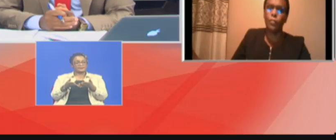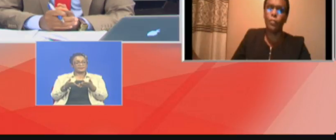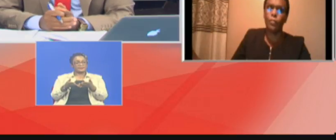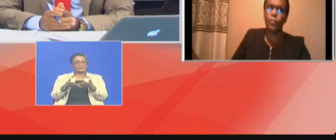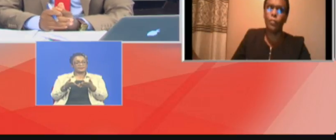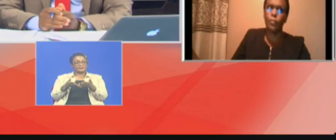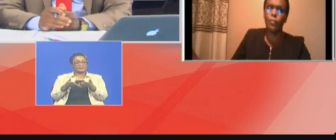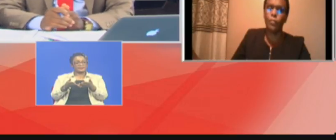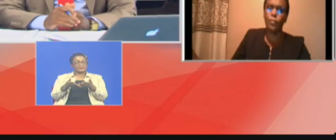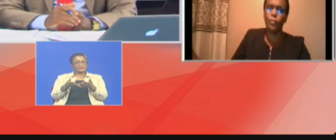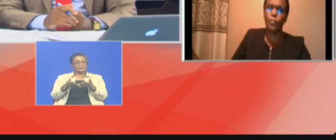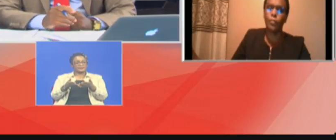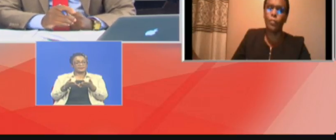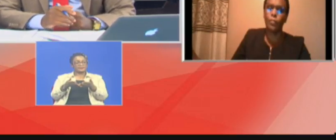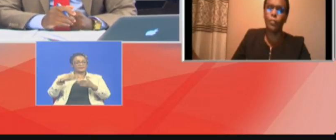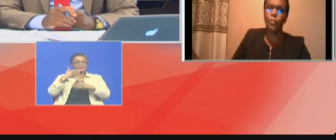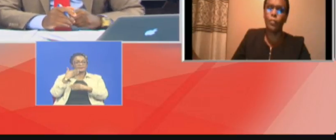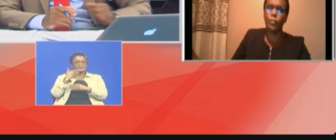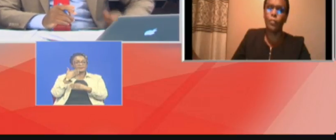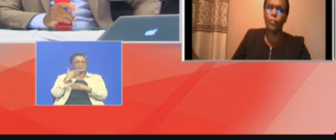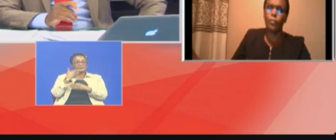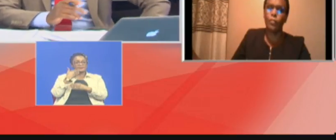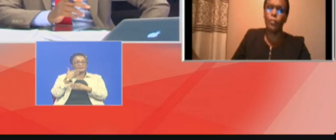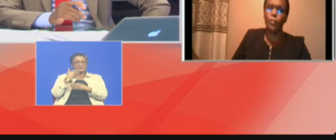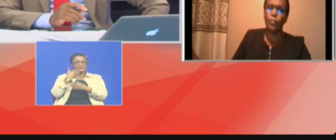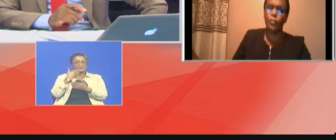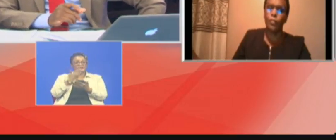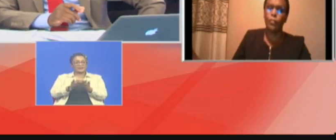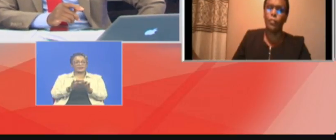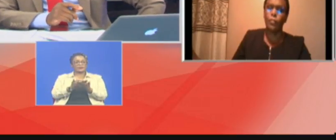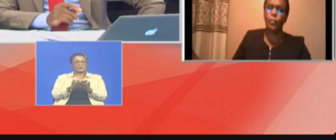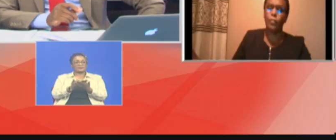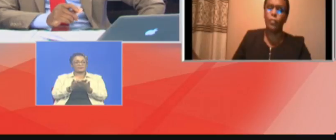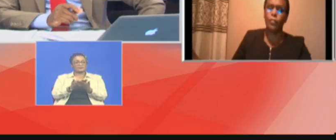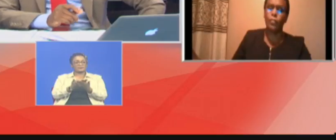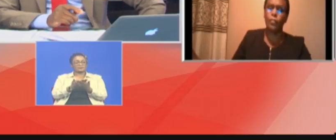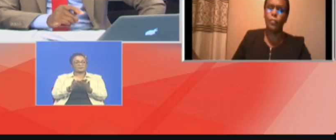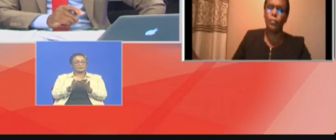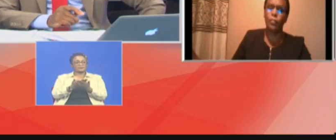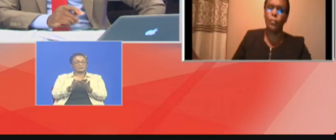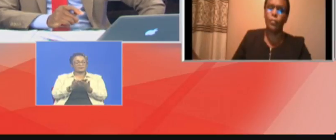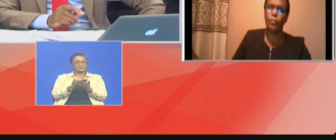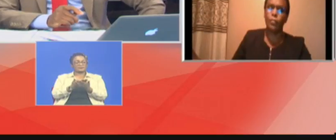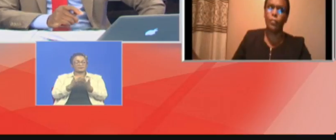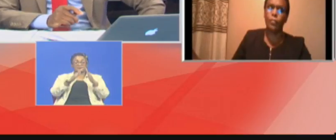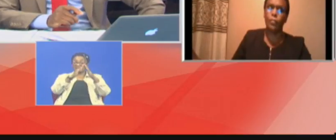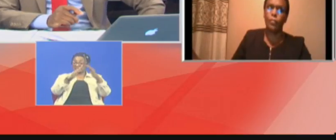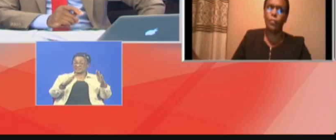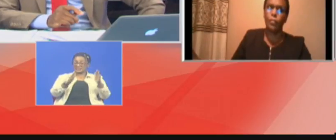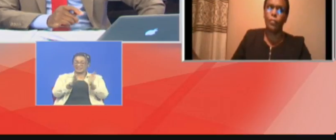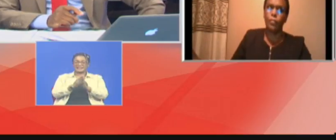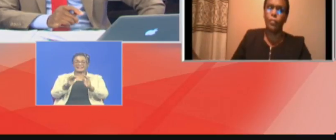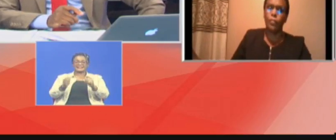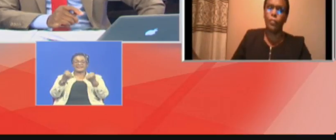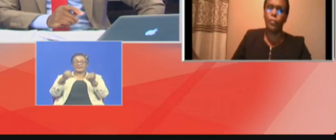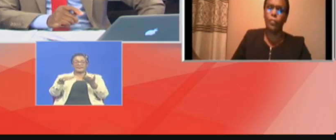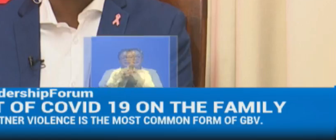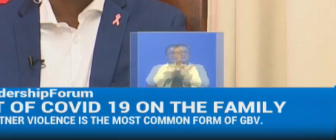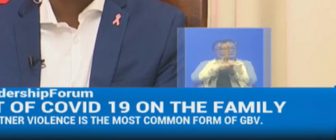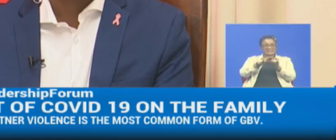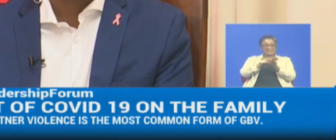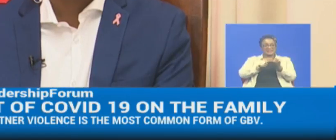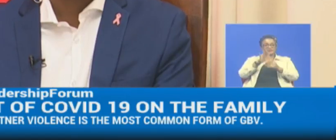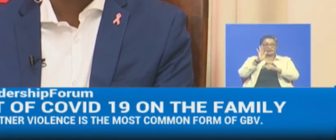Thank you, Debal. And I think the issue of shelters and safe spaces for those who